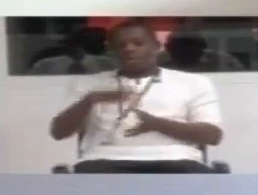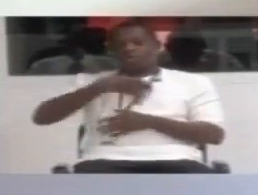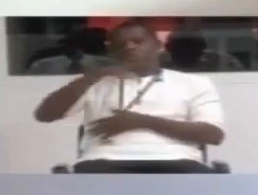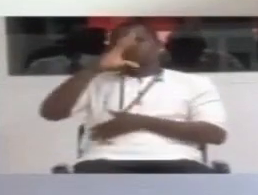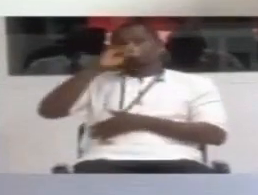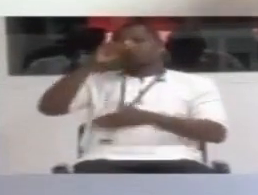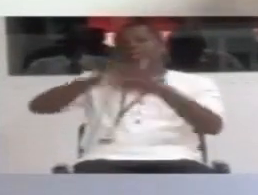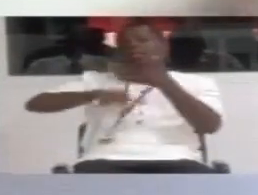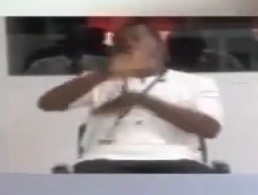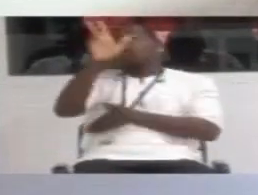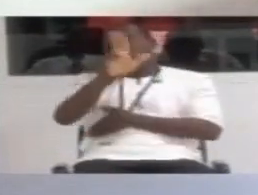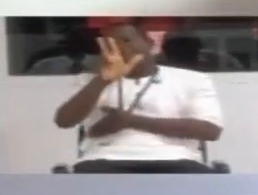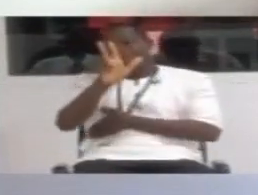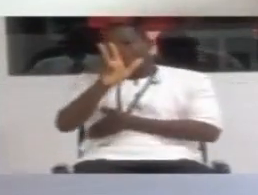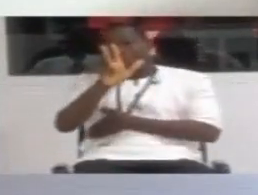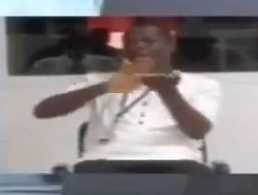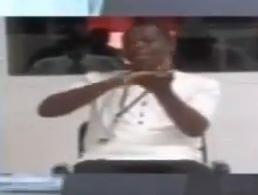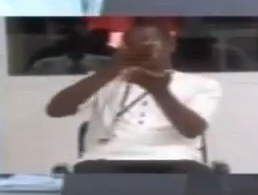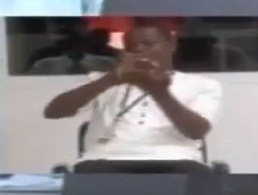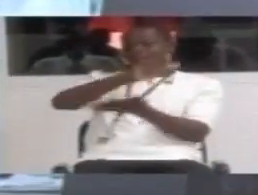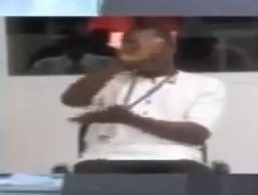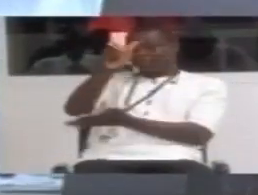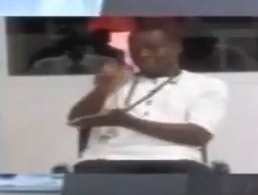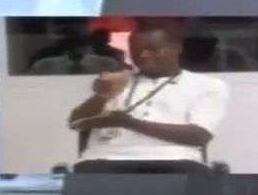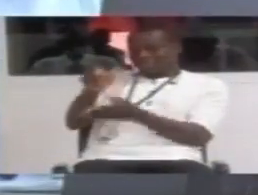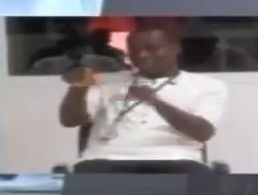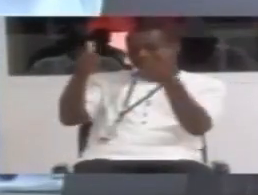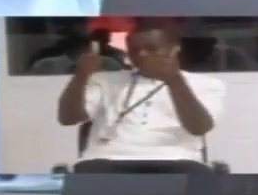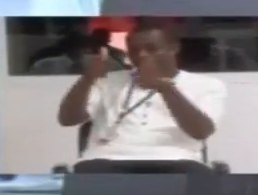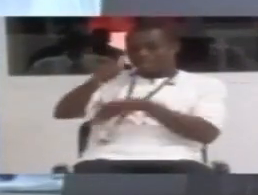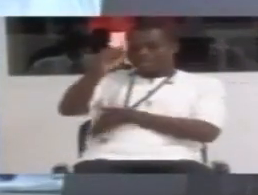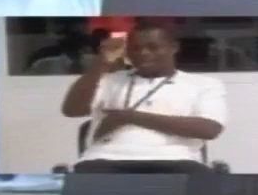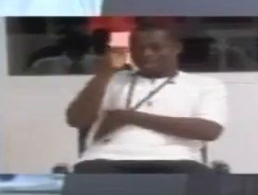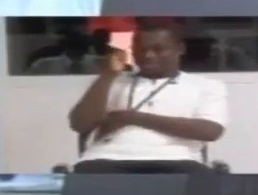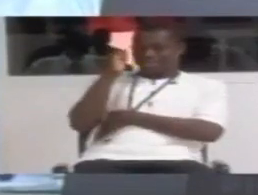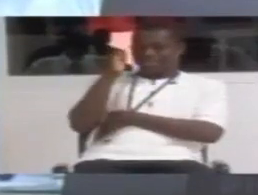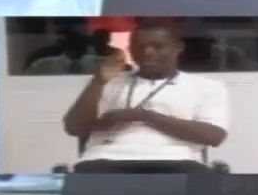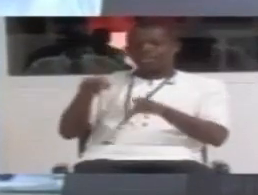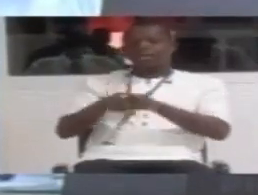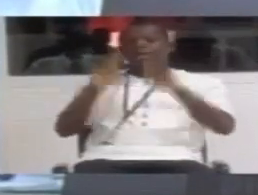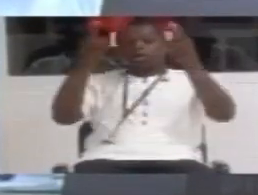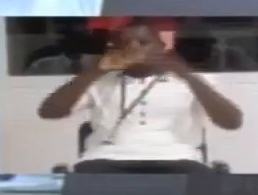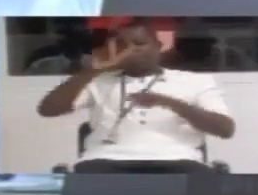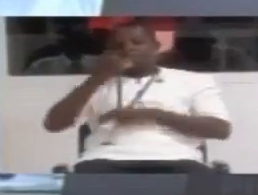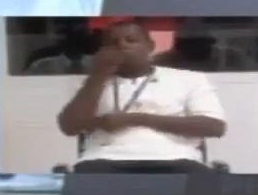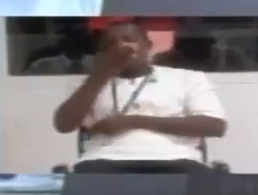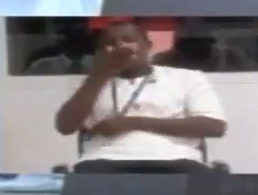Wolof. In Wolof? Yes, sir. All right. Yesterday, Council Wahnane